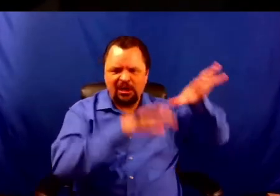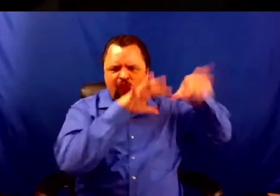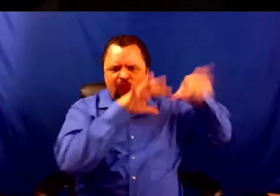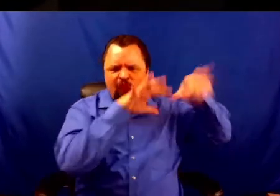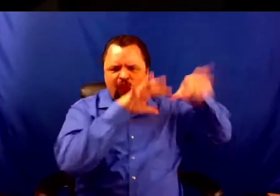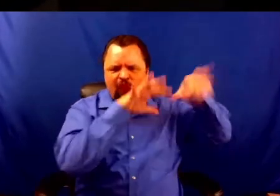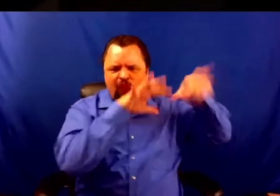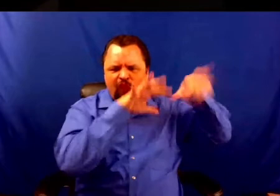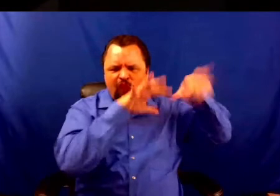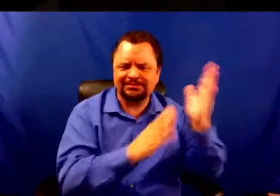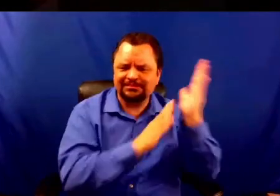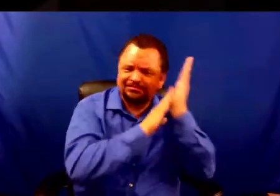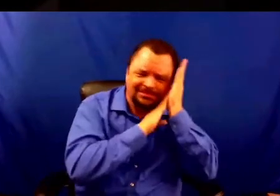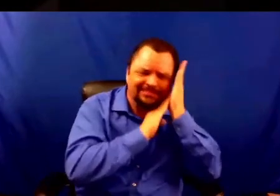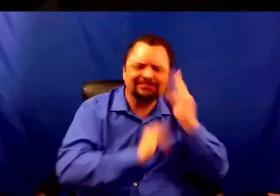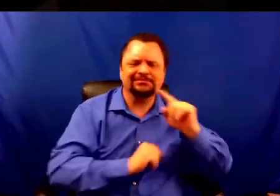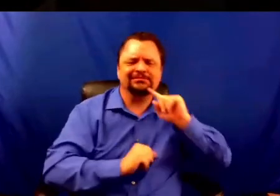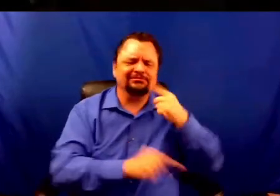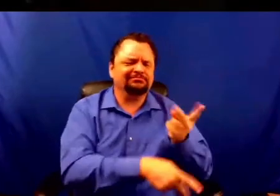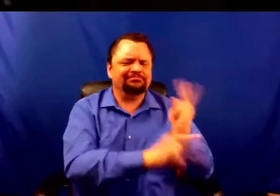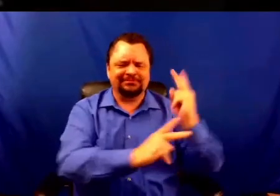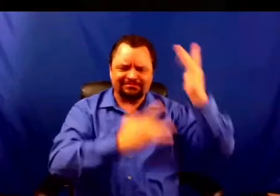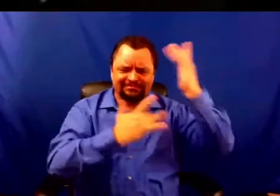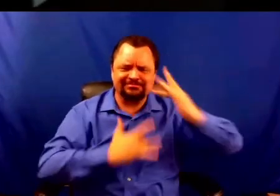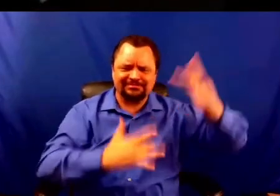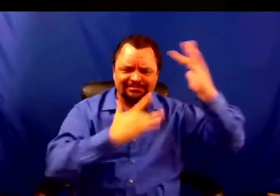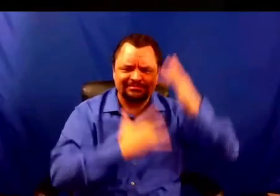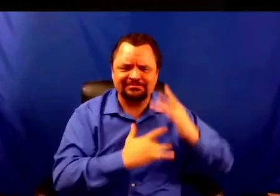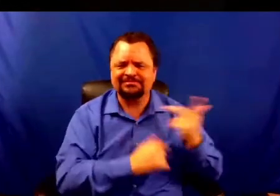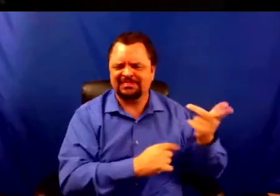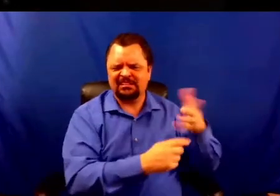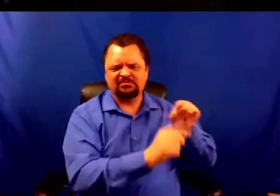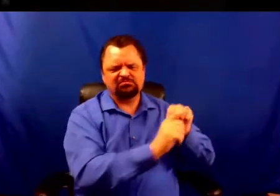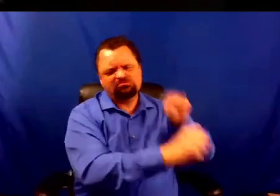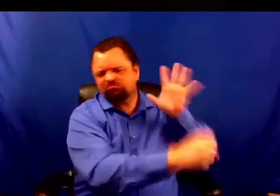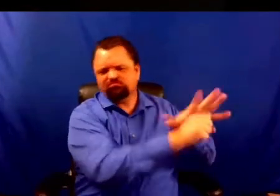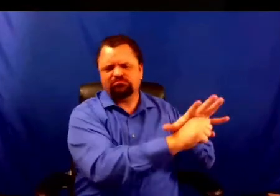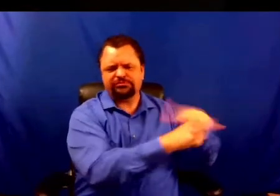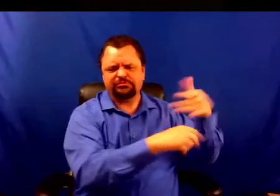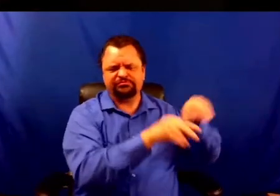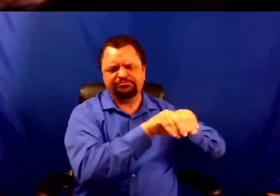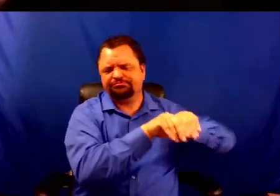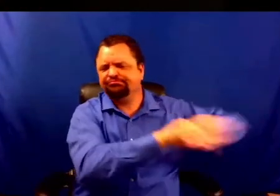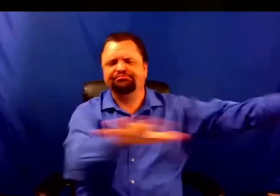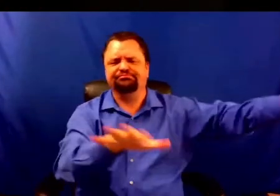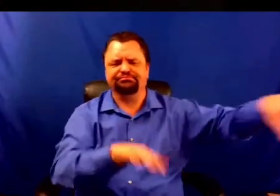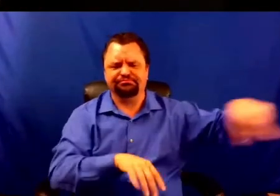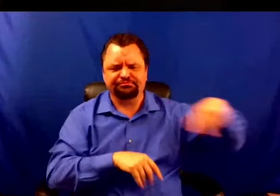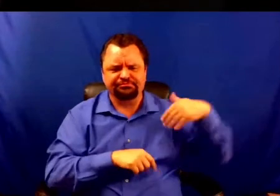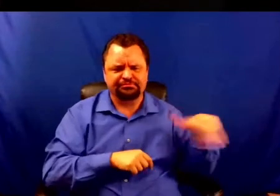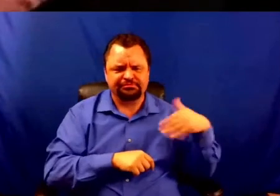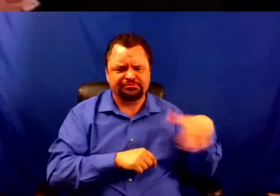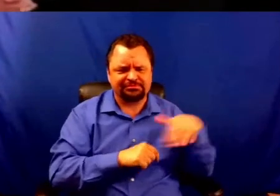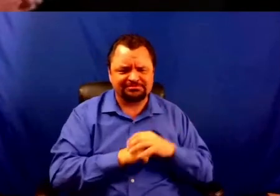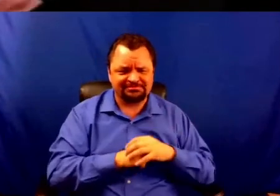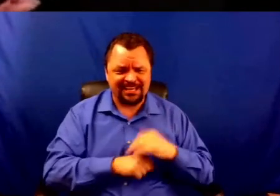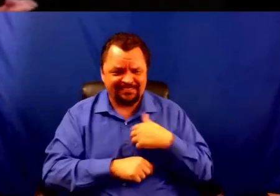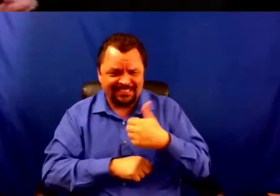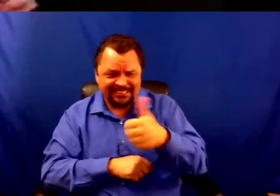those beds. Eventually, you have enough pressure, enough exposures. If we talk, we